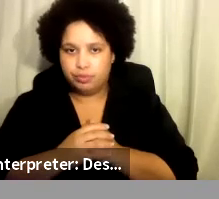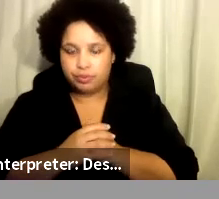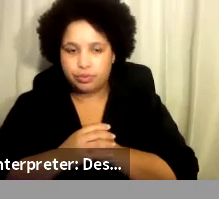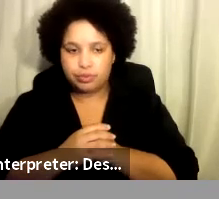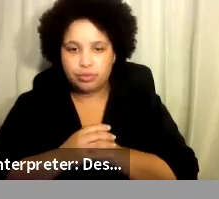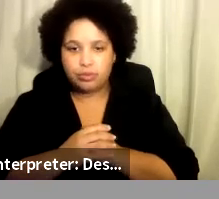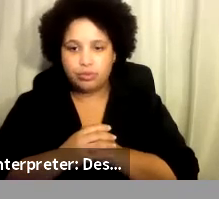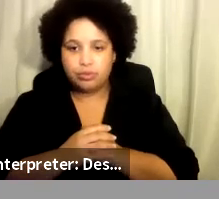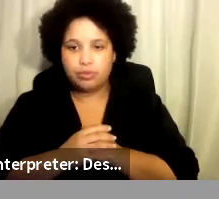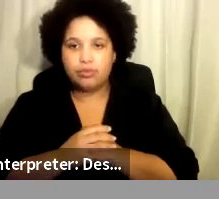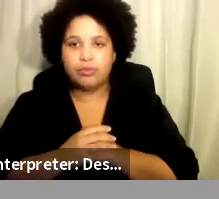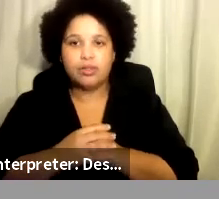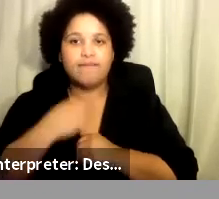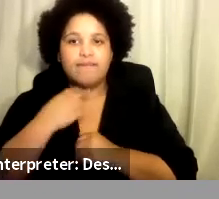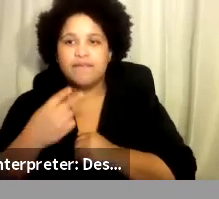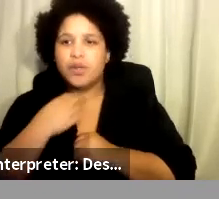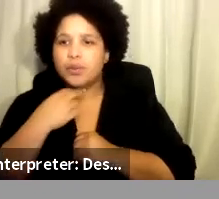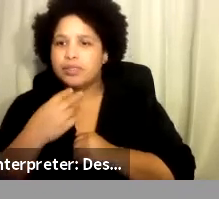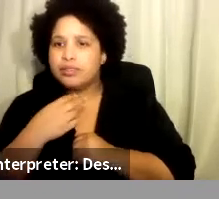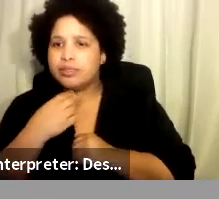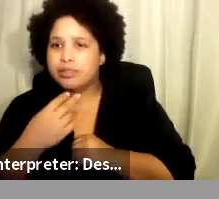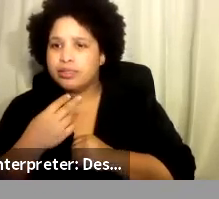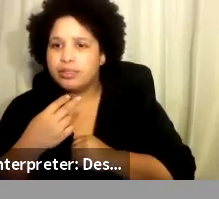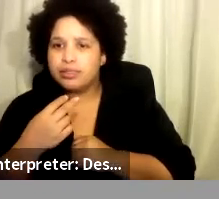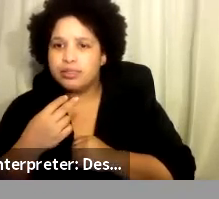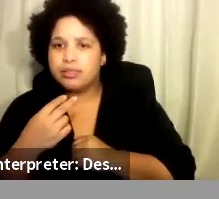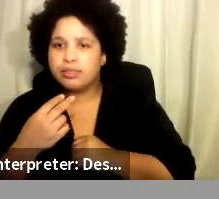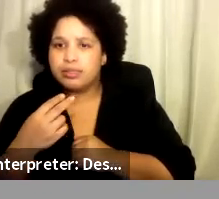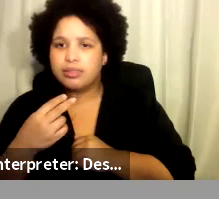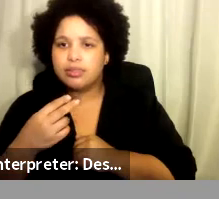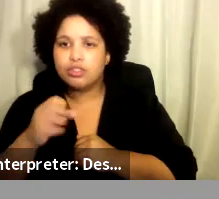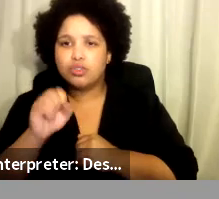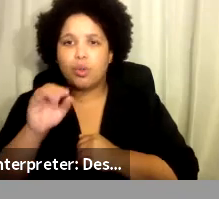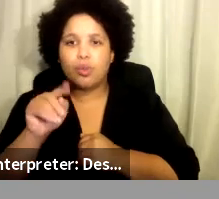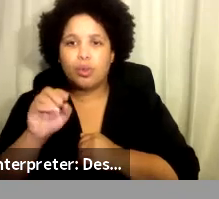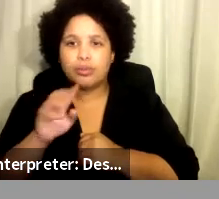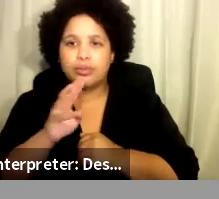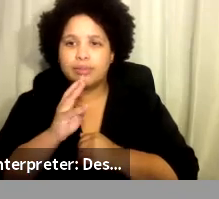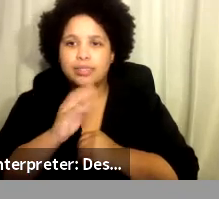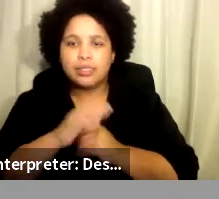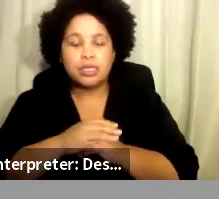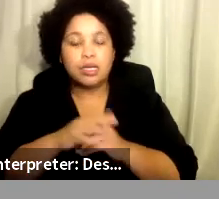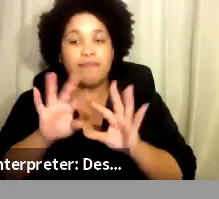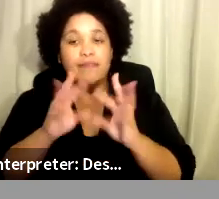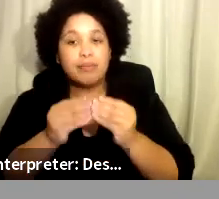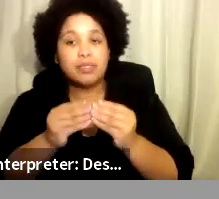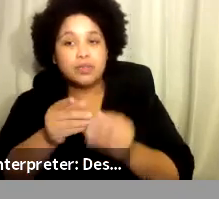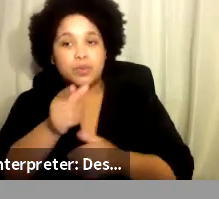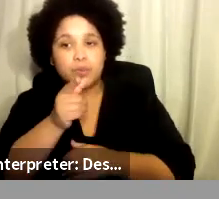Yes, Dr. Thompson? Yes. I have a question. So as far as families who are